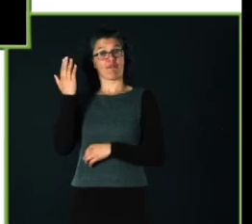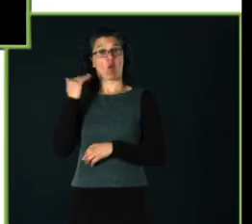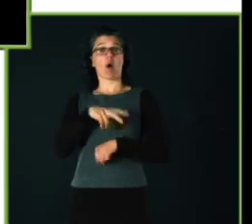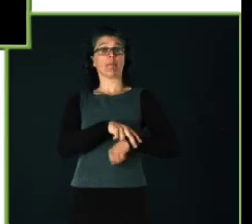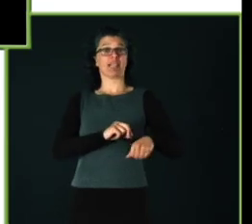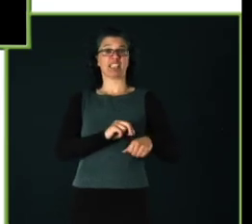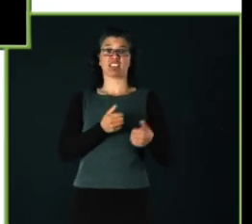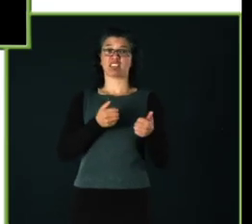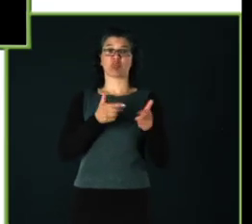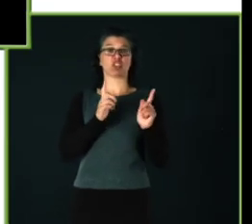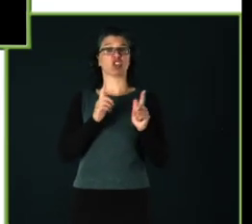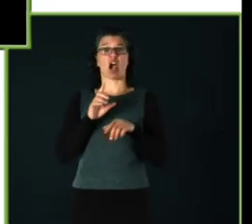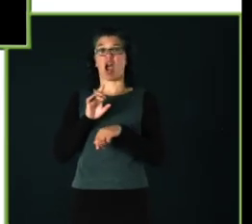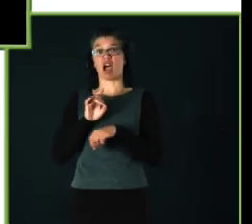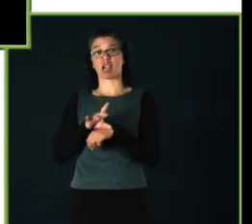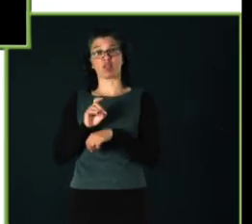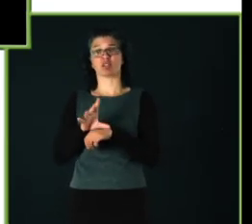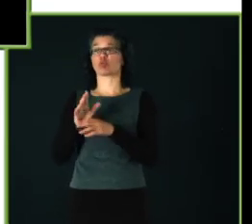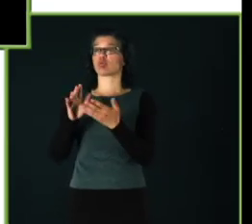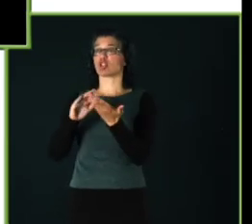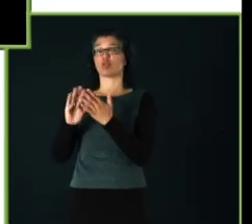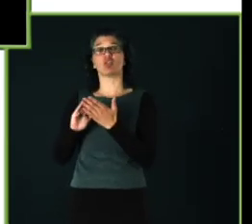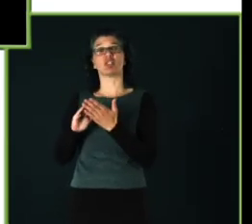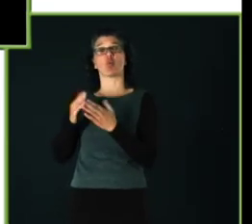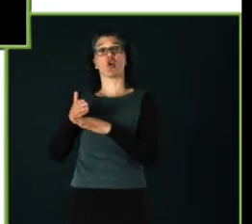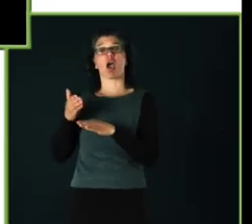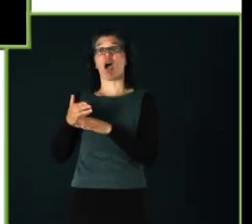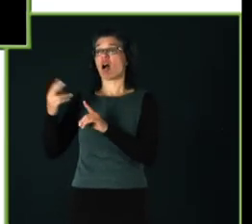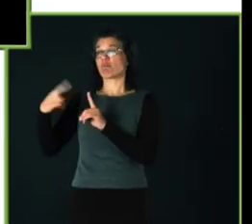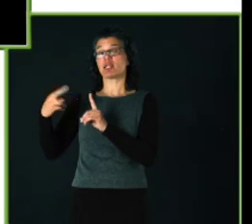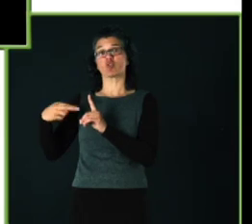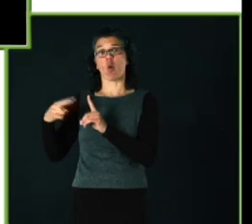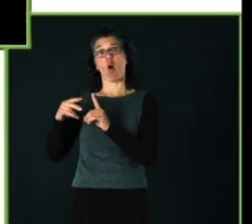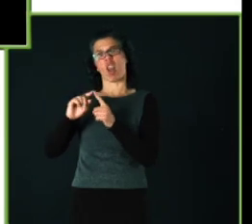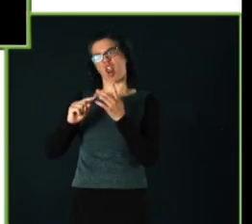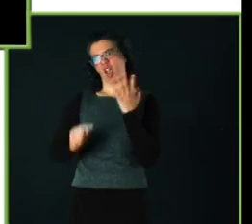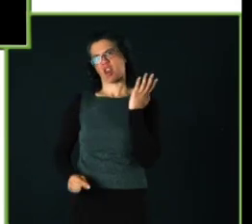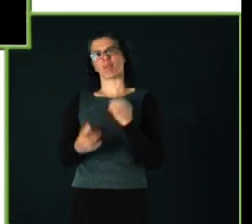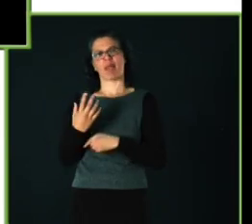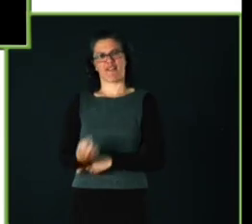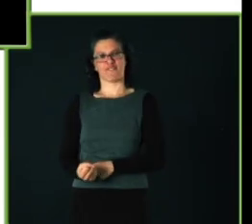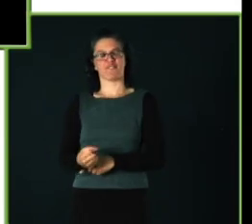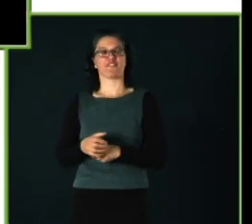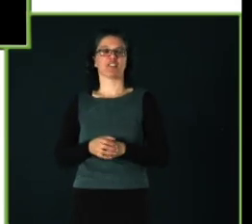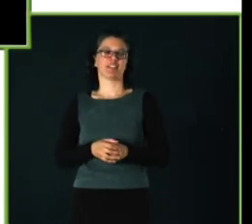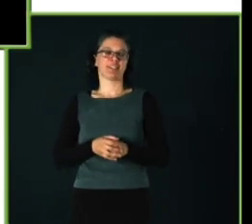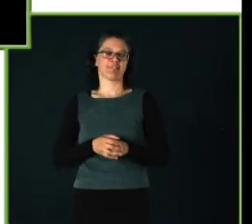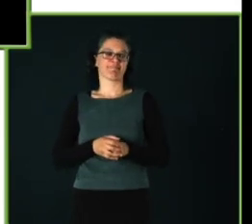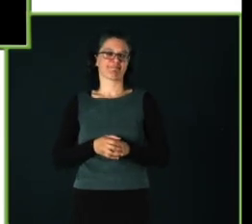police, a teacher, counsellor, community worker, youth mentor, and the list goes on.